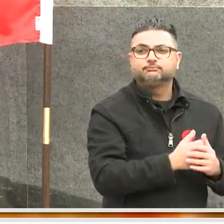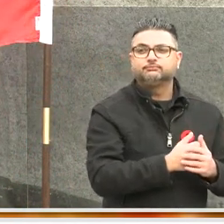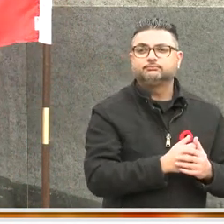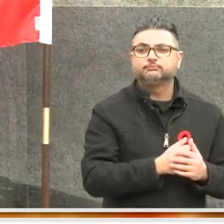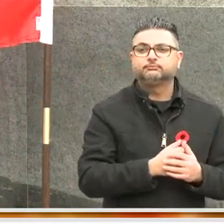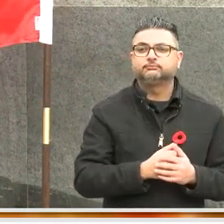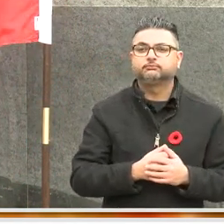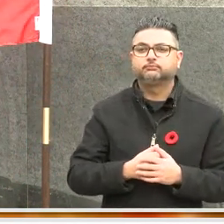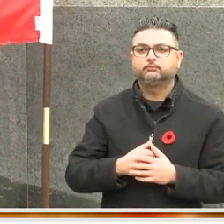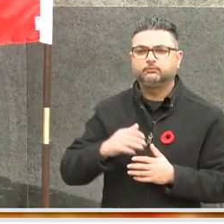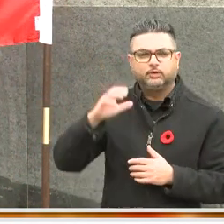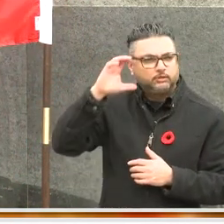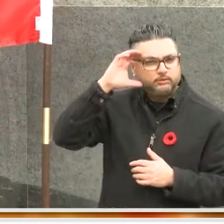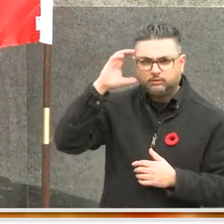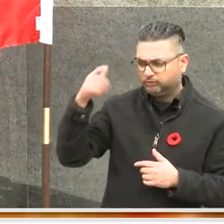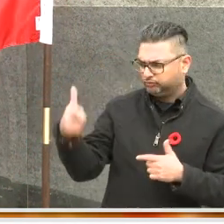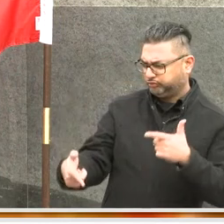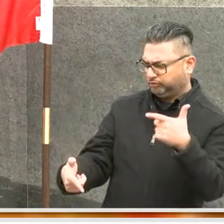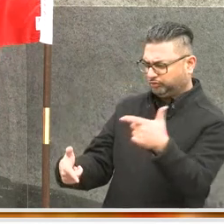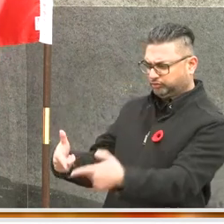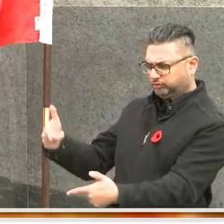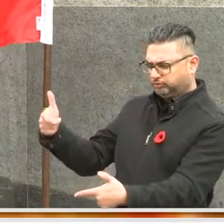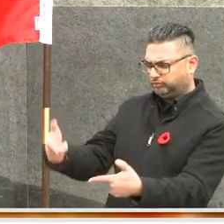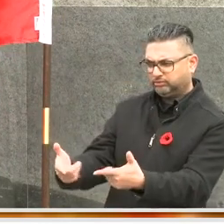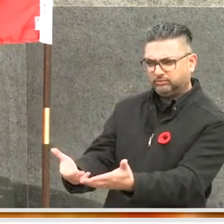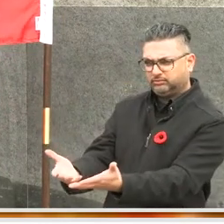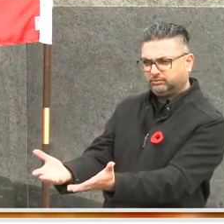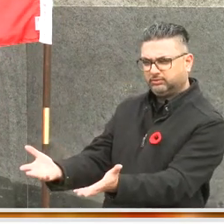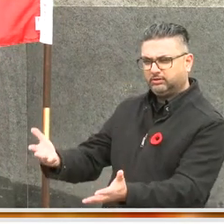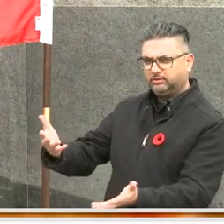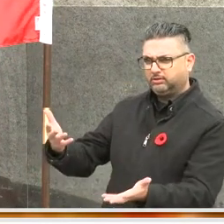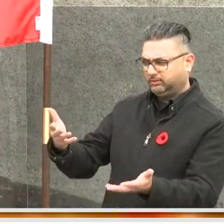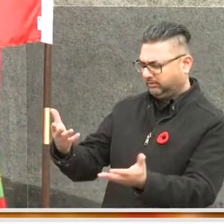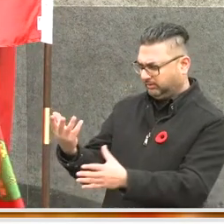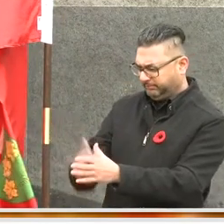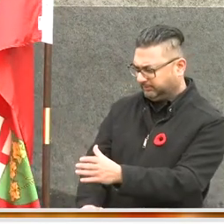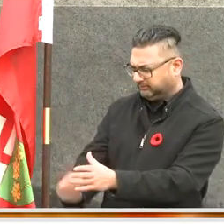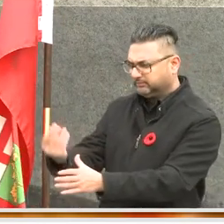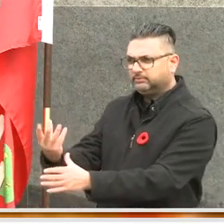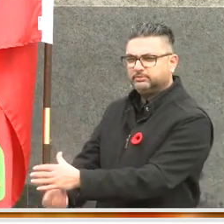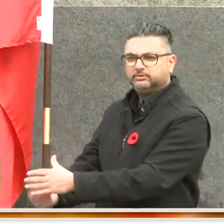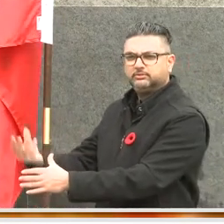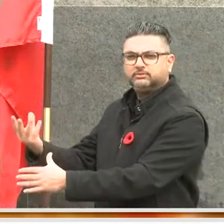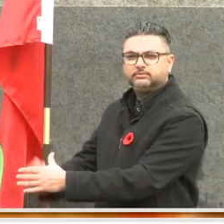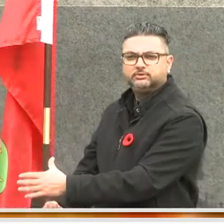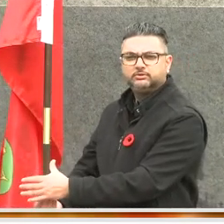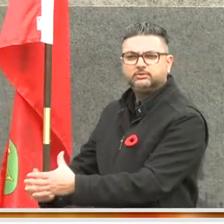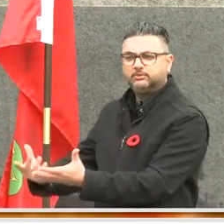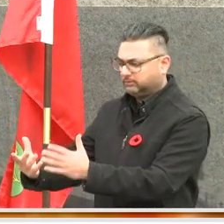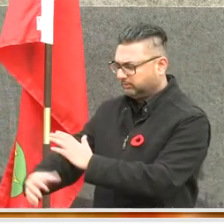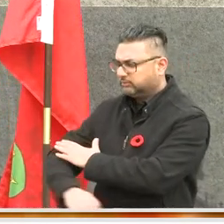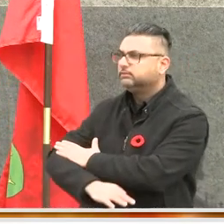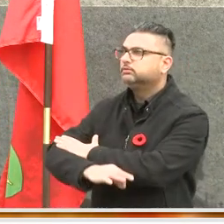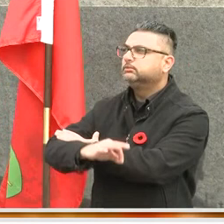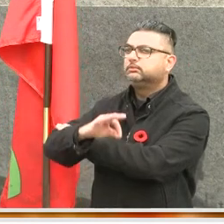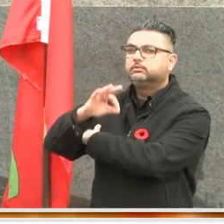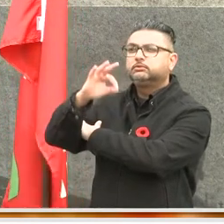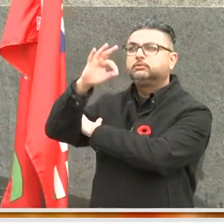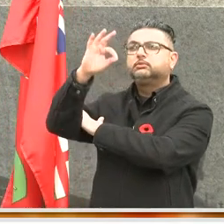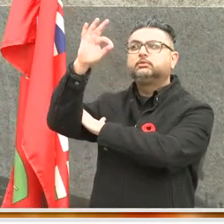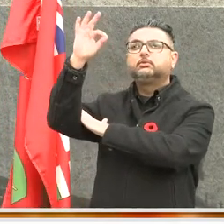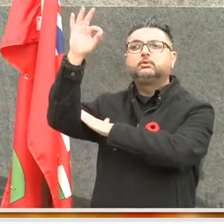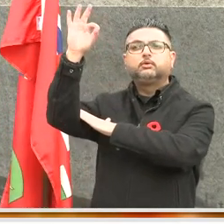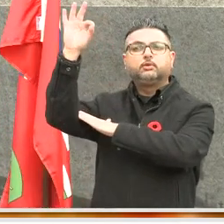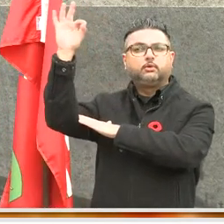dead. Short days ago, we lived, felt dawn, saw sunset glow, loved and were loved, and now